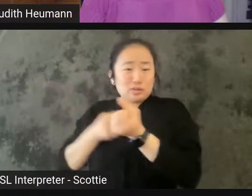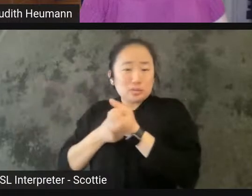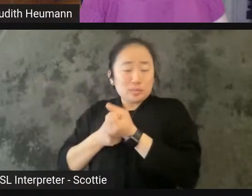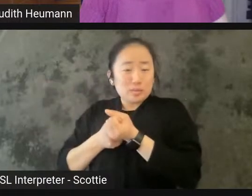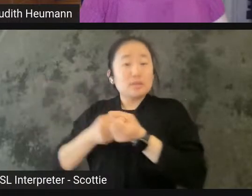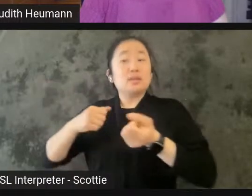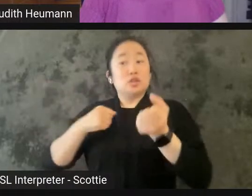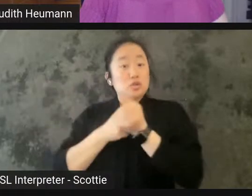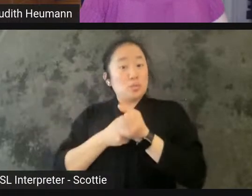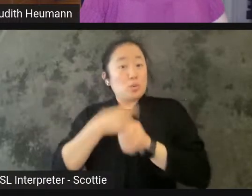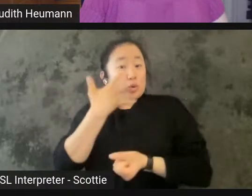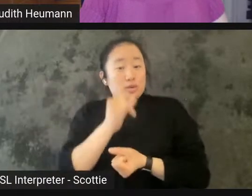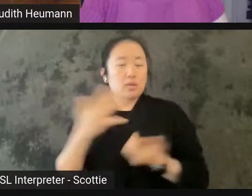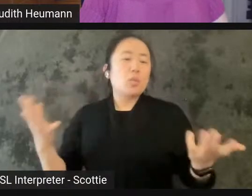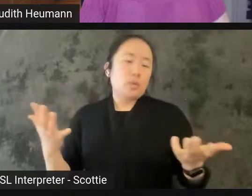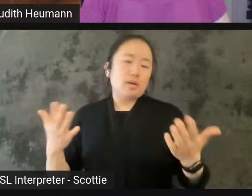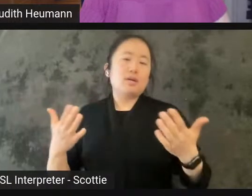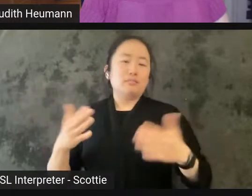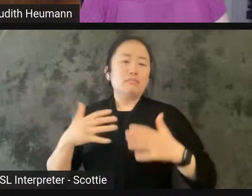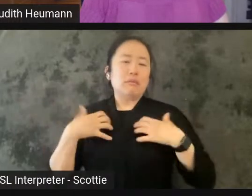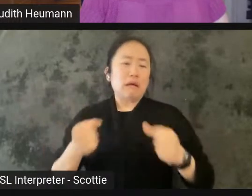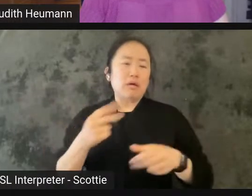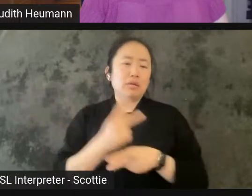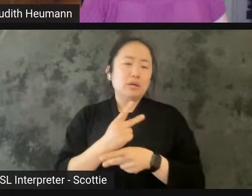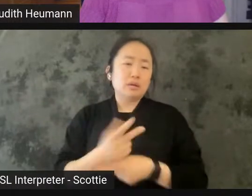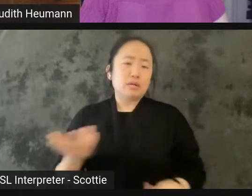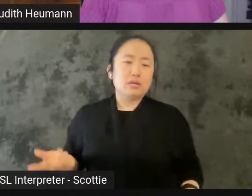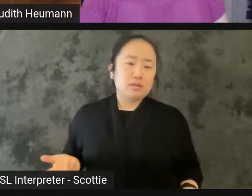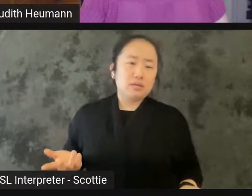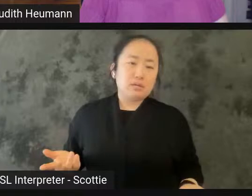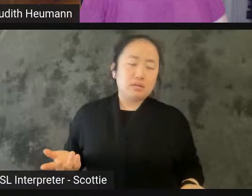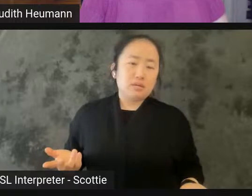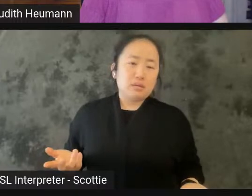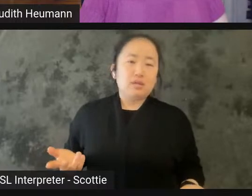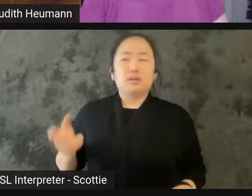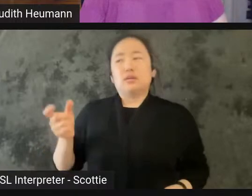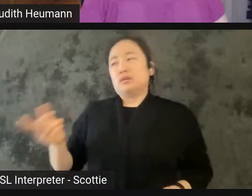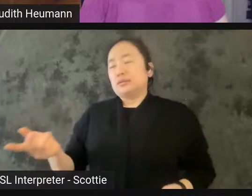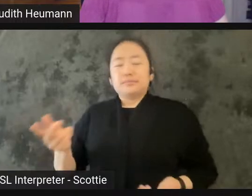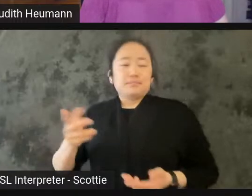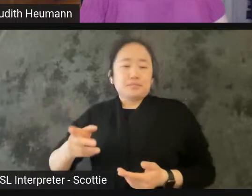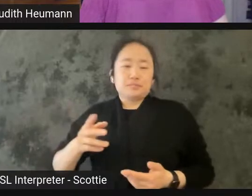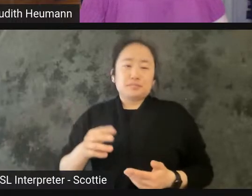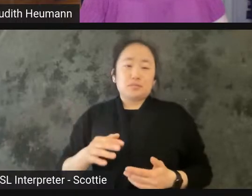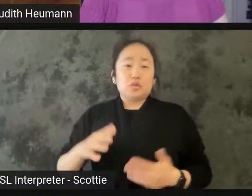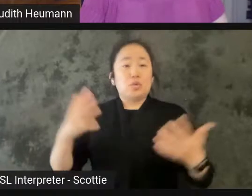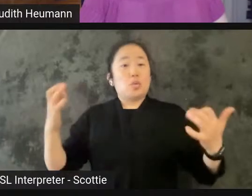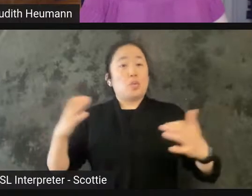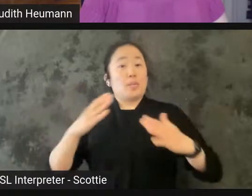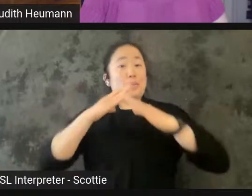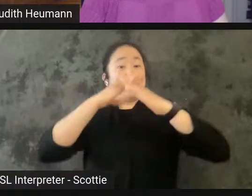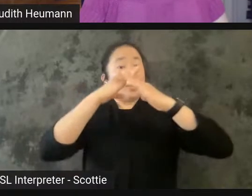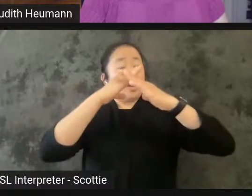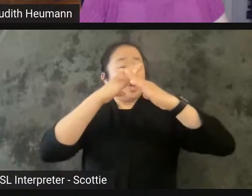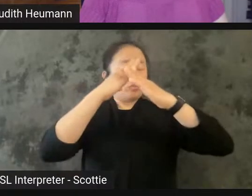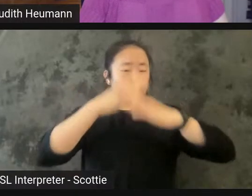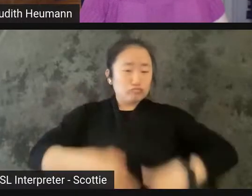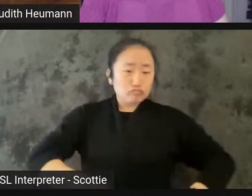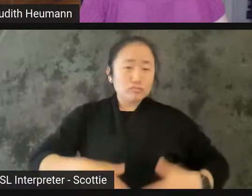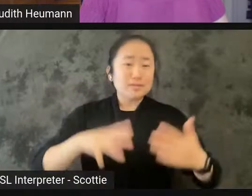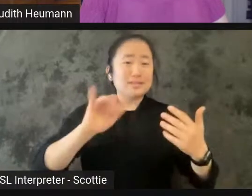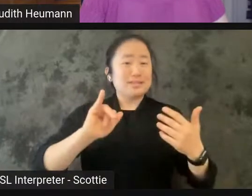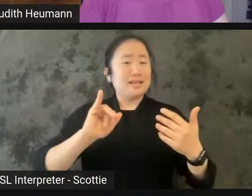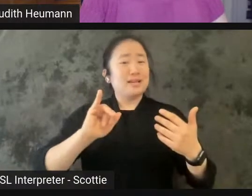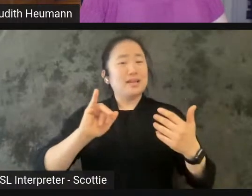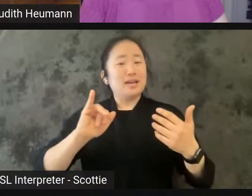in really breaking down the barriers as broadly as we would like, in part, it is really